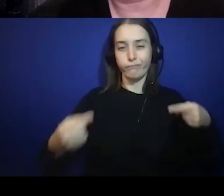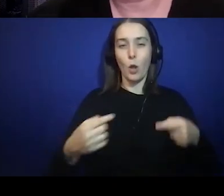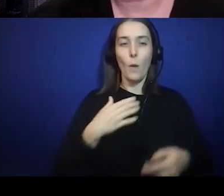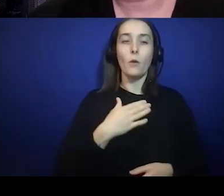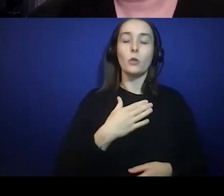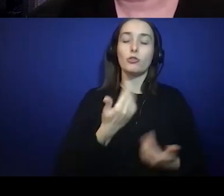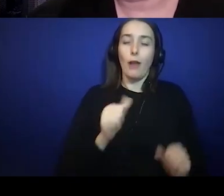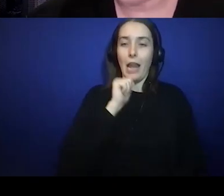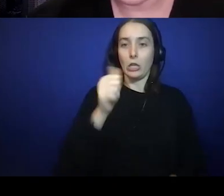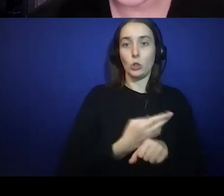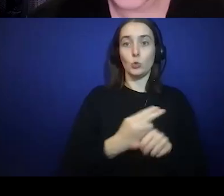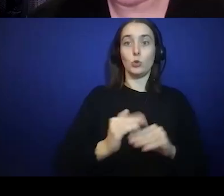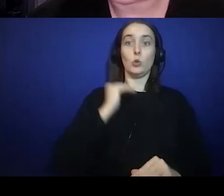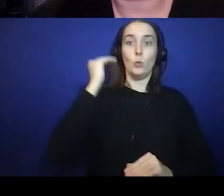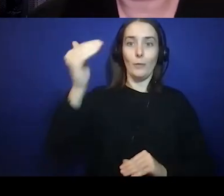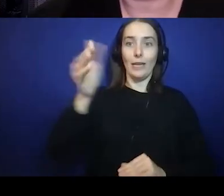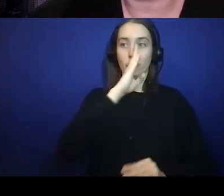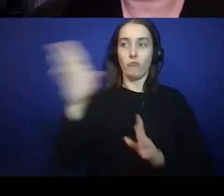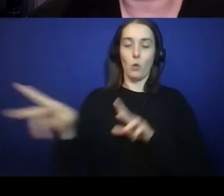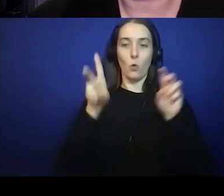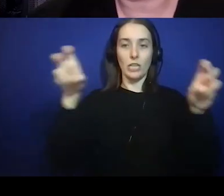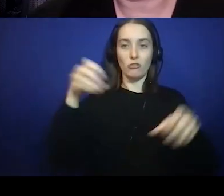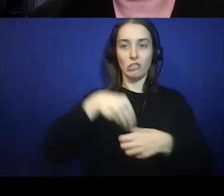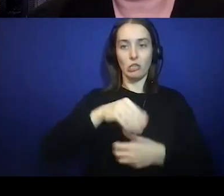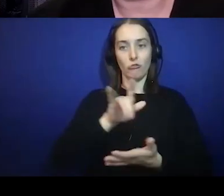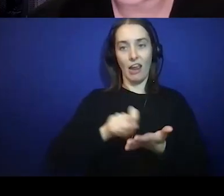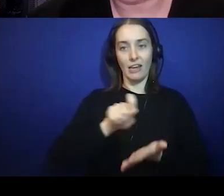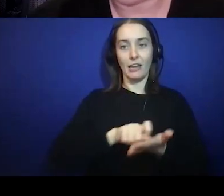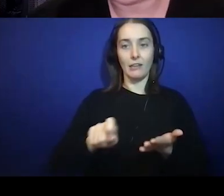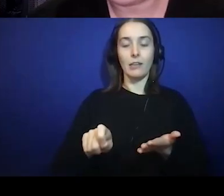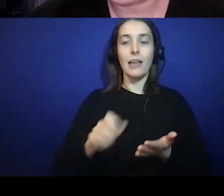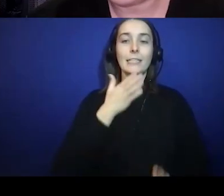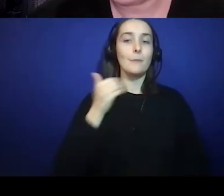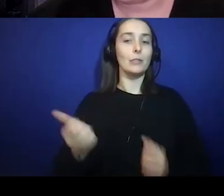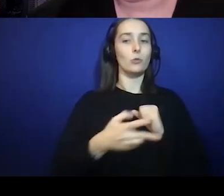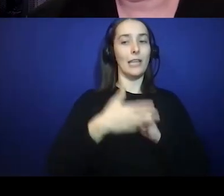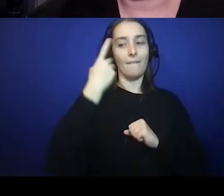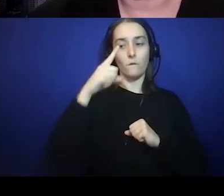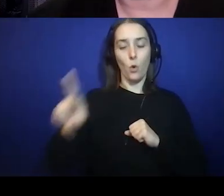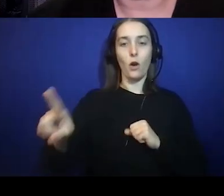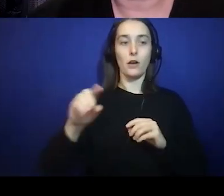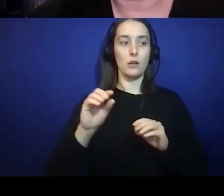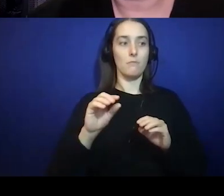your writing. It's best to save them for when you want to provide an exact definition